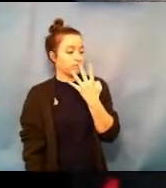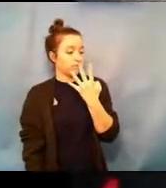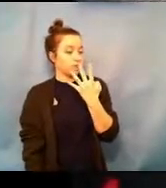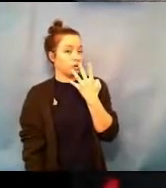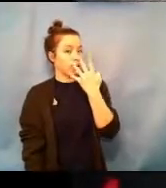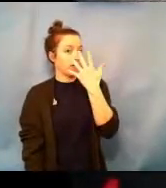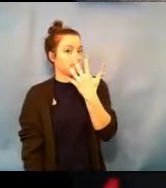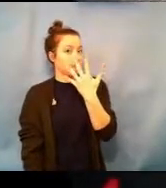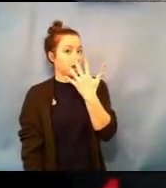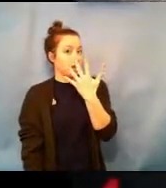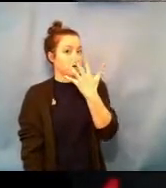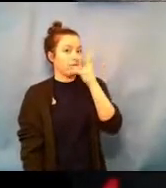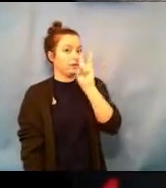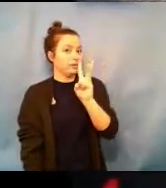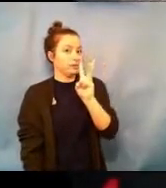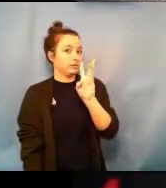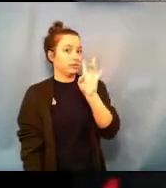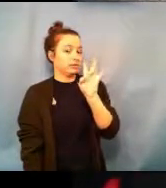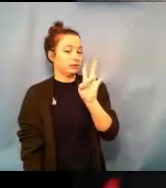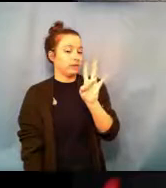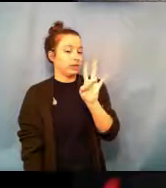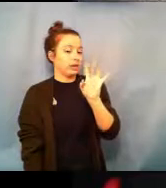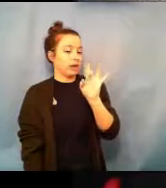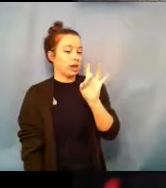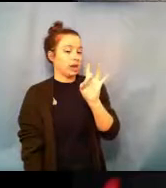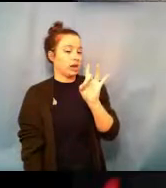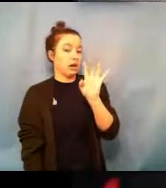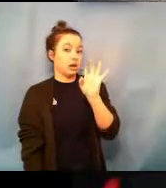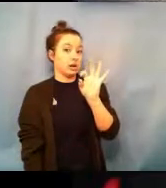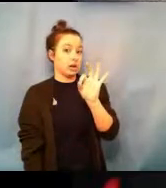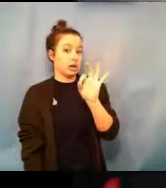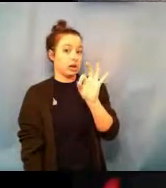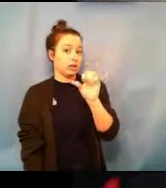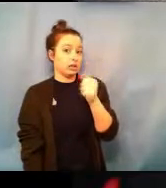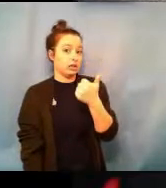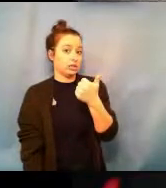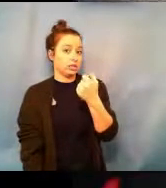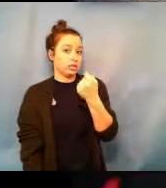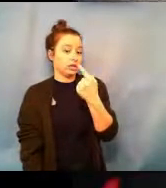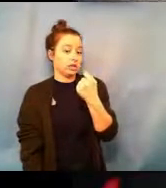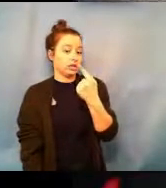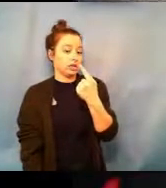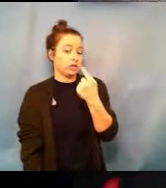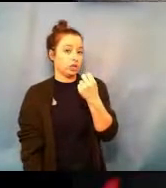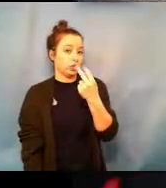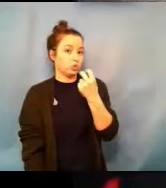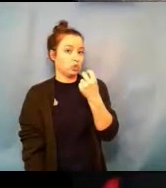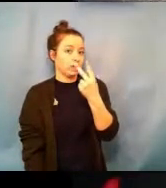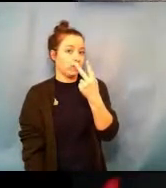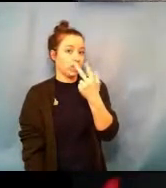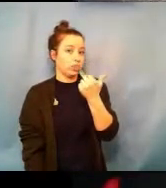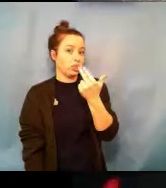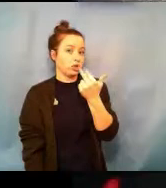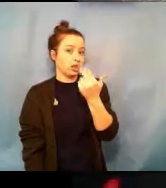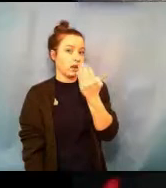3, 4, 5, 6, 7, 8, 9, 10, 11,